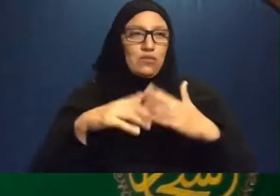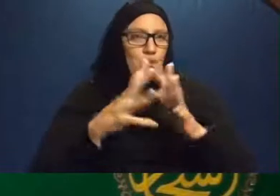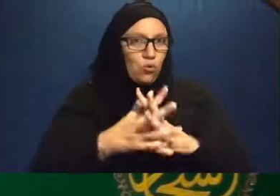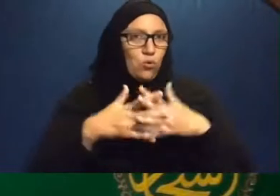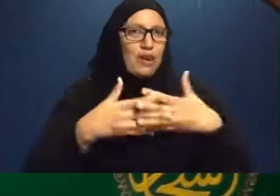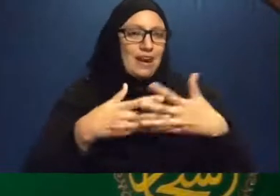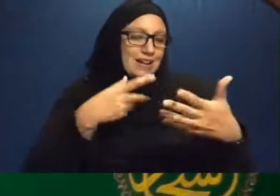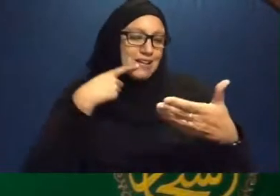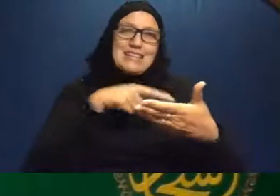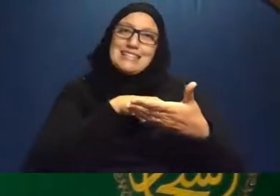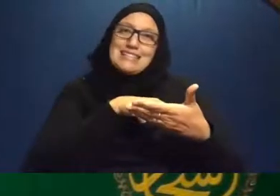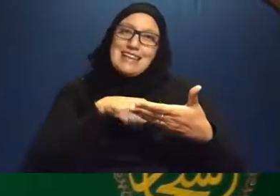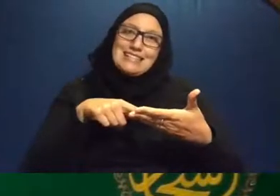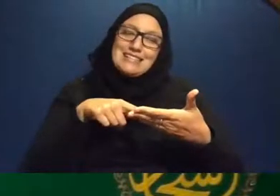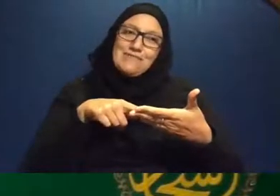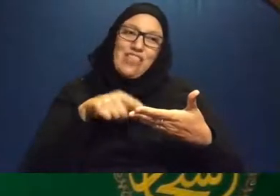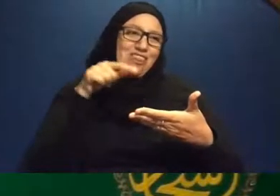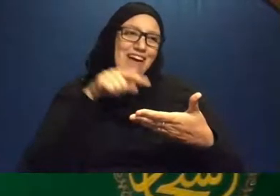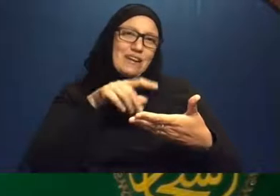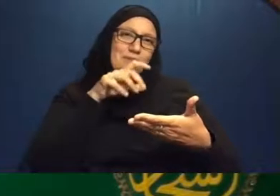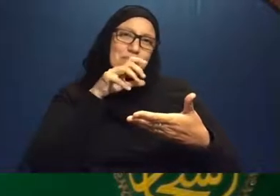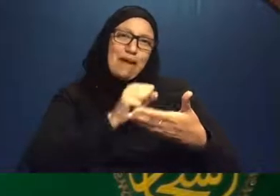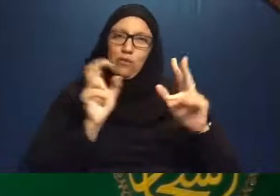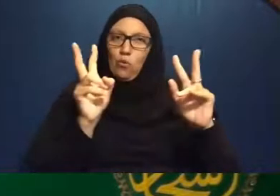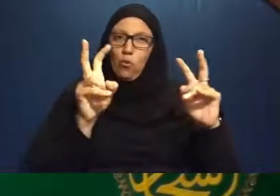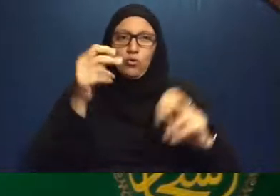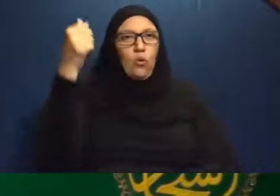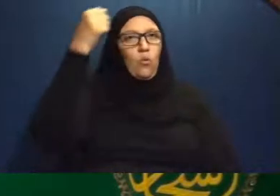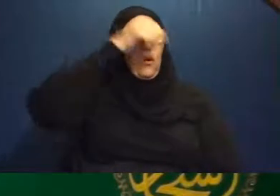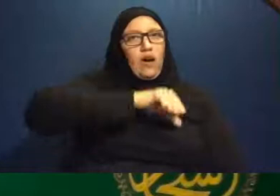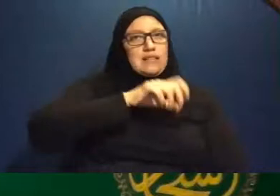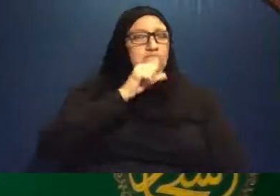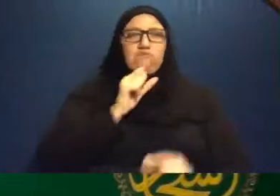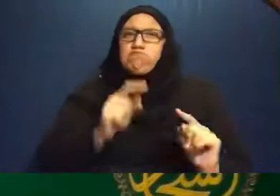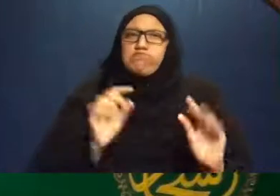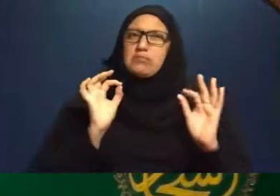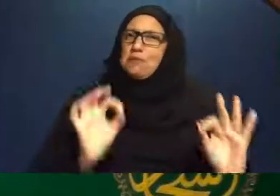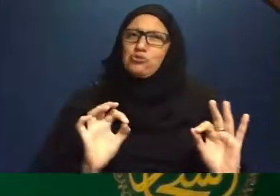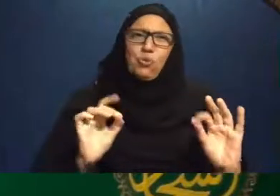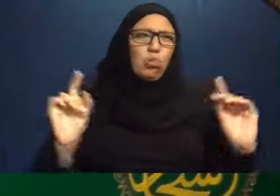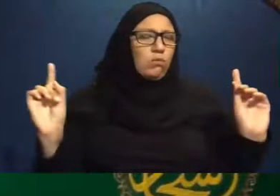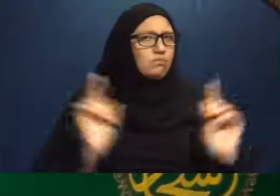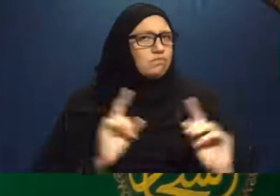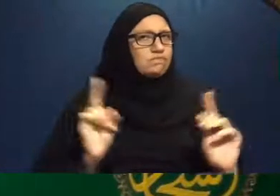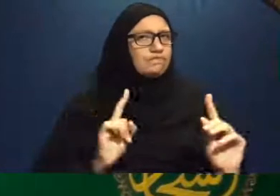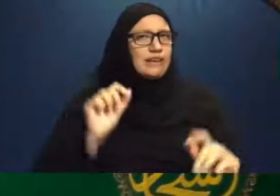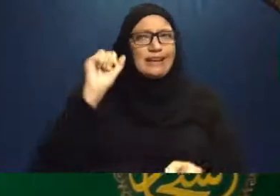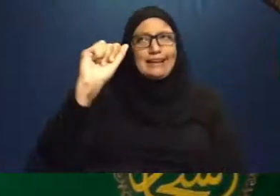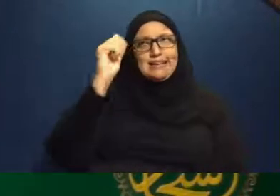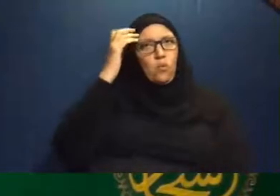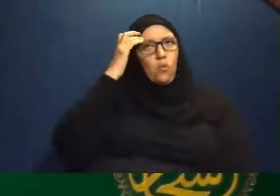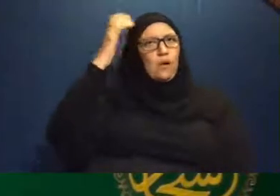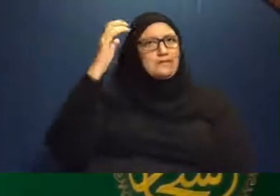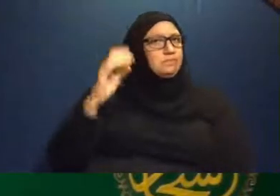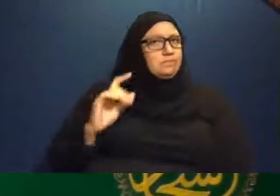31, tells us why is it that this man was called a wise man? What was special about him? What was the wisdom that